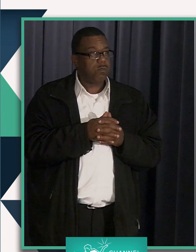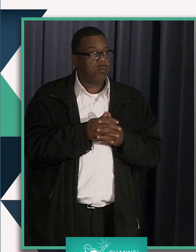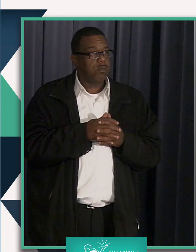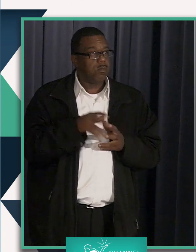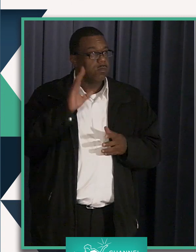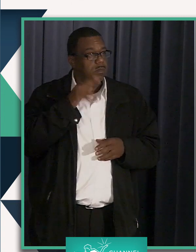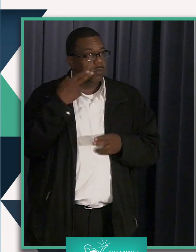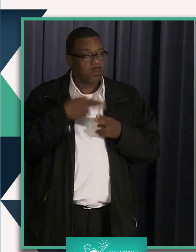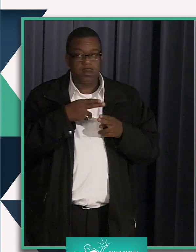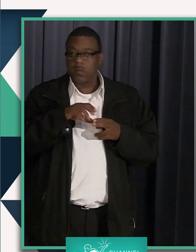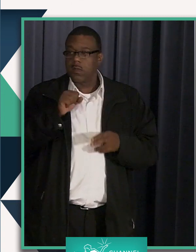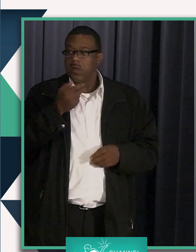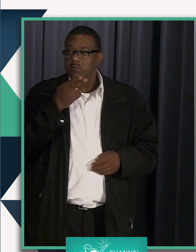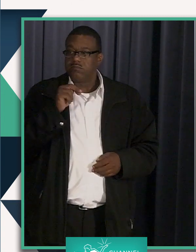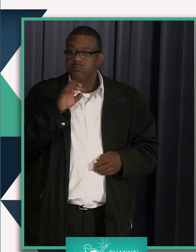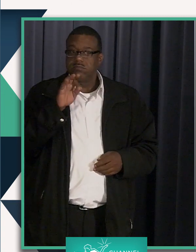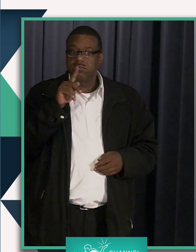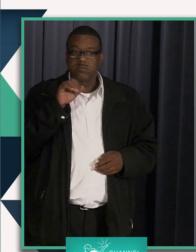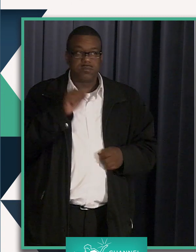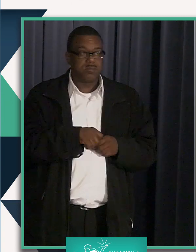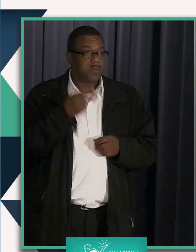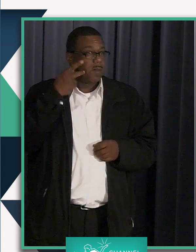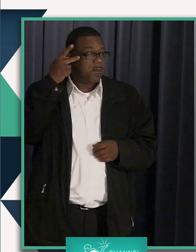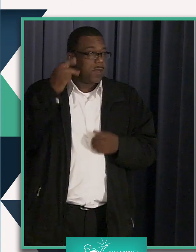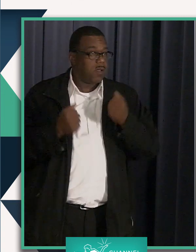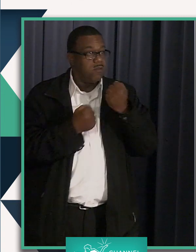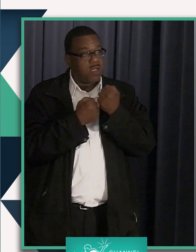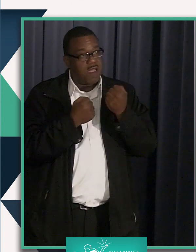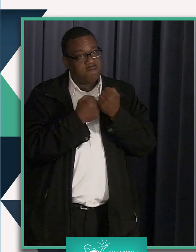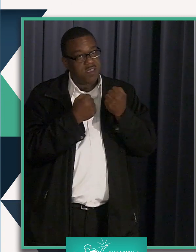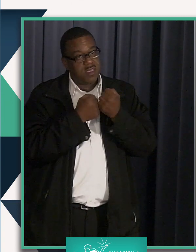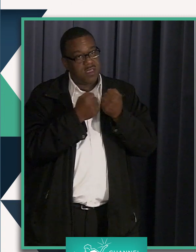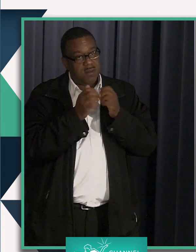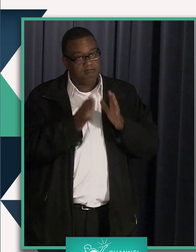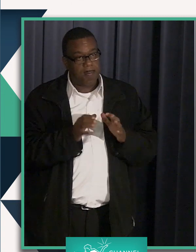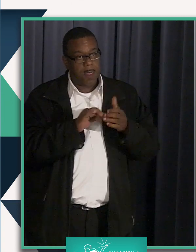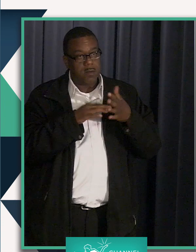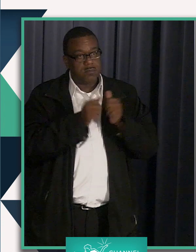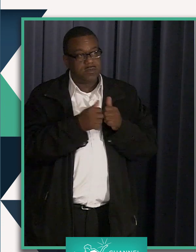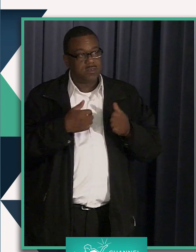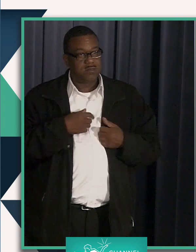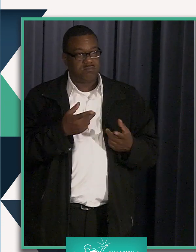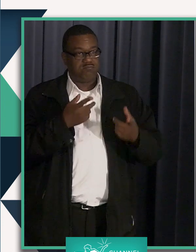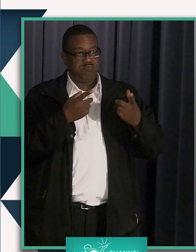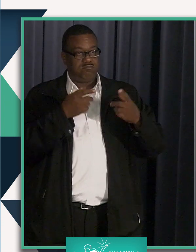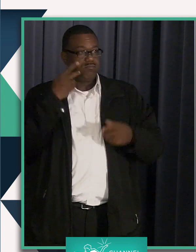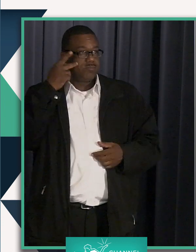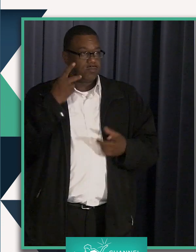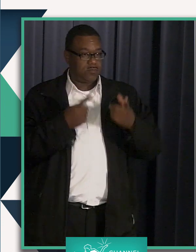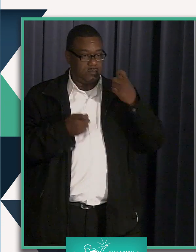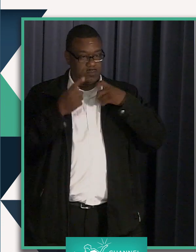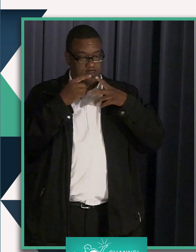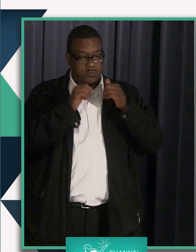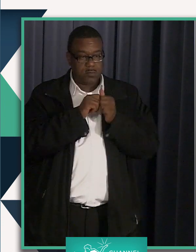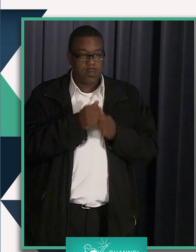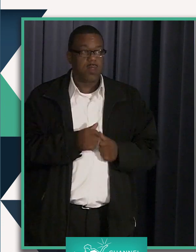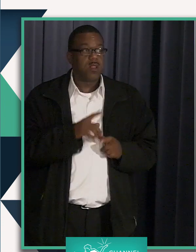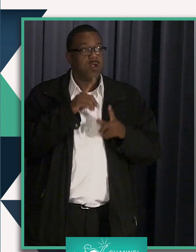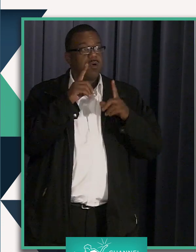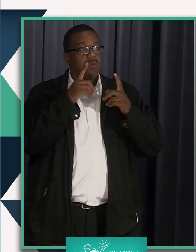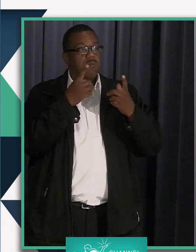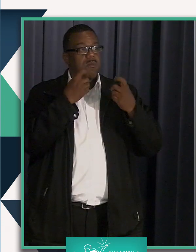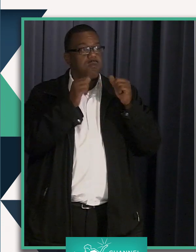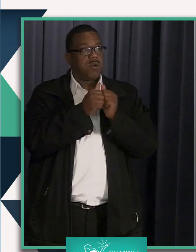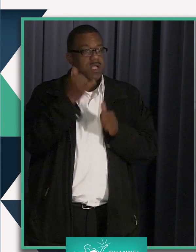Hi, my name is Sharon Kilgore. I'm here as a parent advocate, and I have some questions from parents. One of the questions is, if they let someone